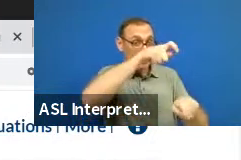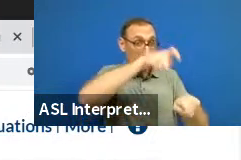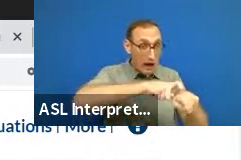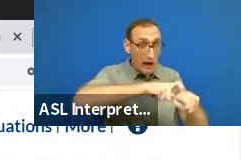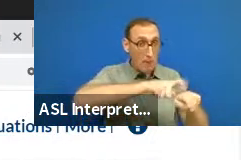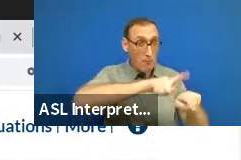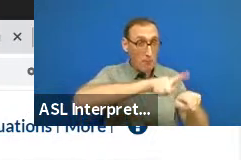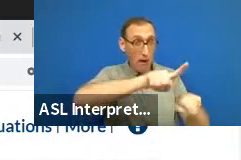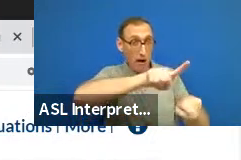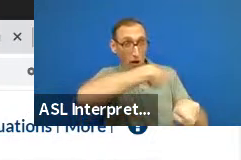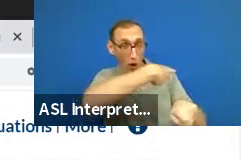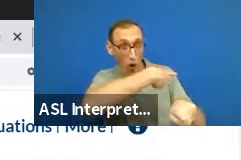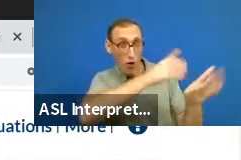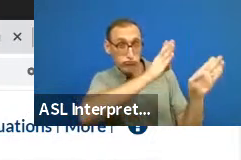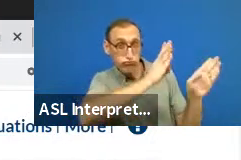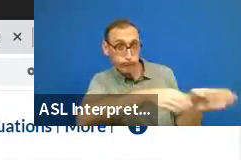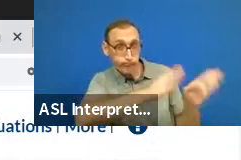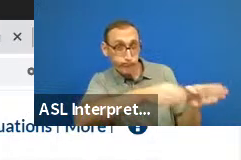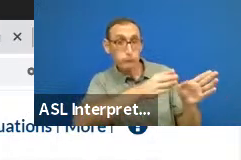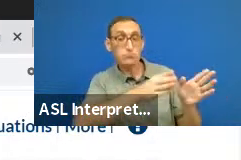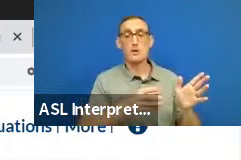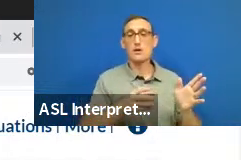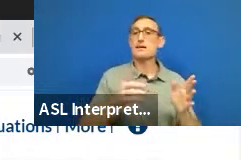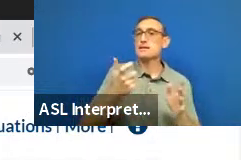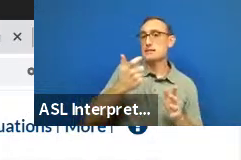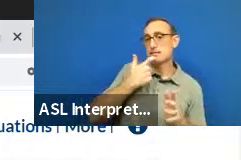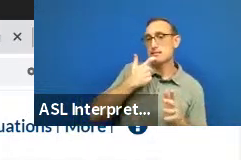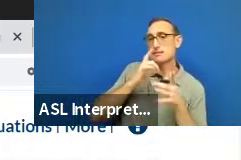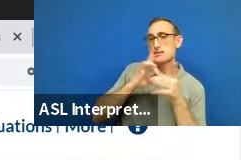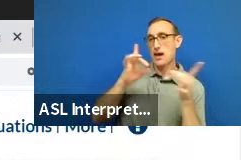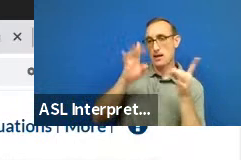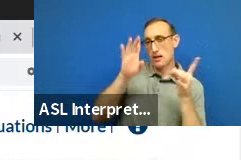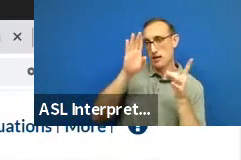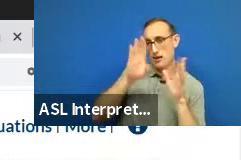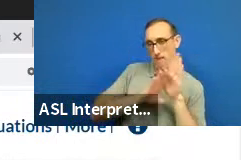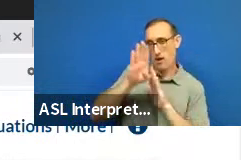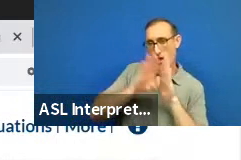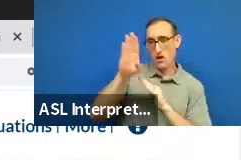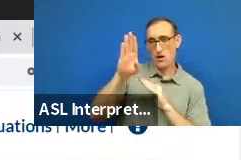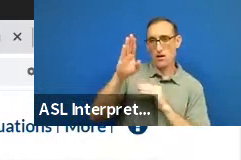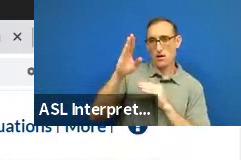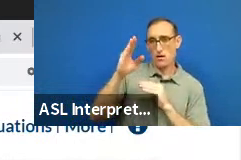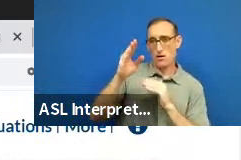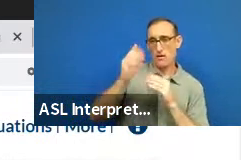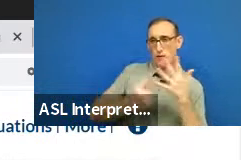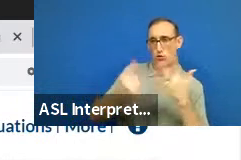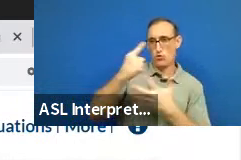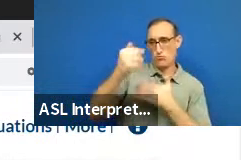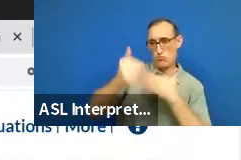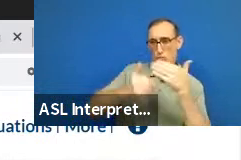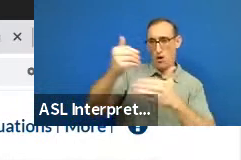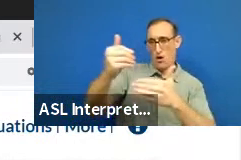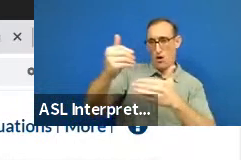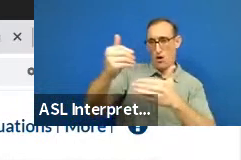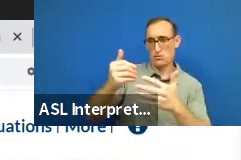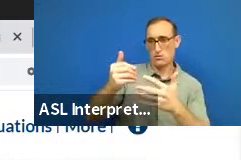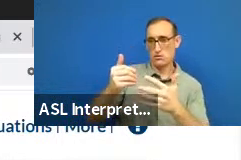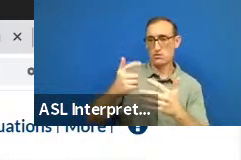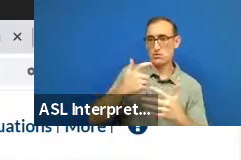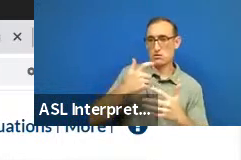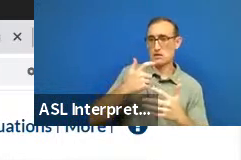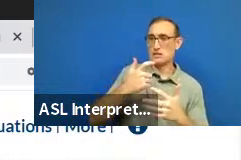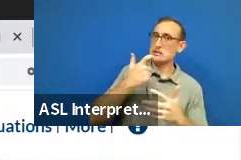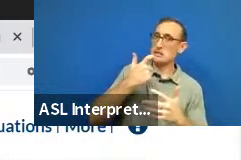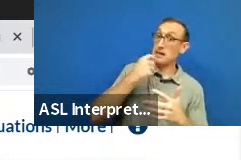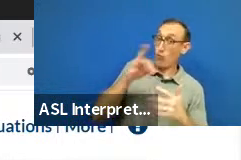Yes, it simply says develop a policy review process. So if we add an element of time by such and such time, then that gives you